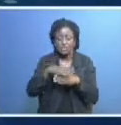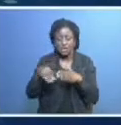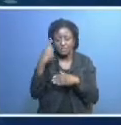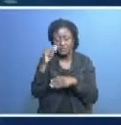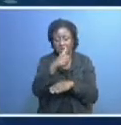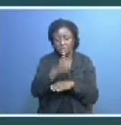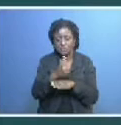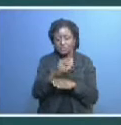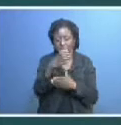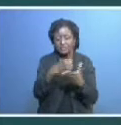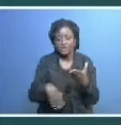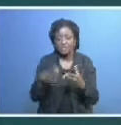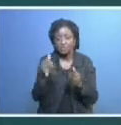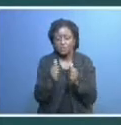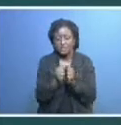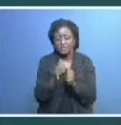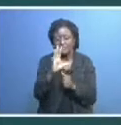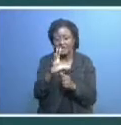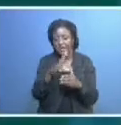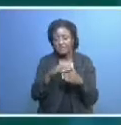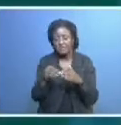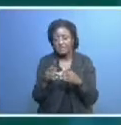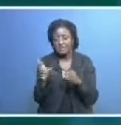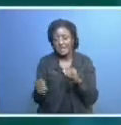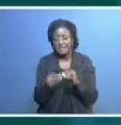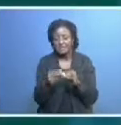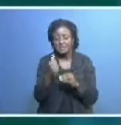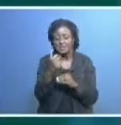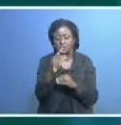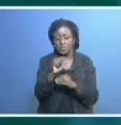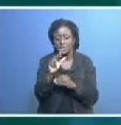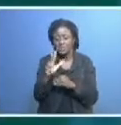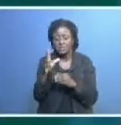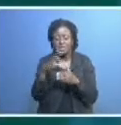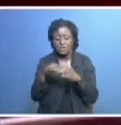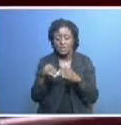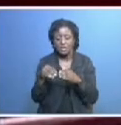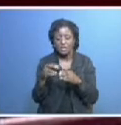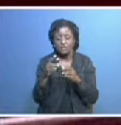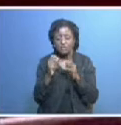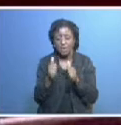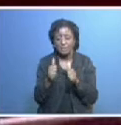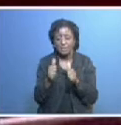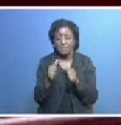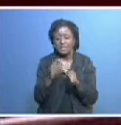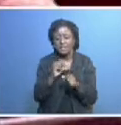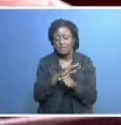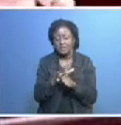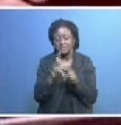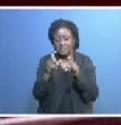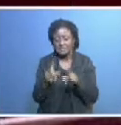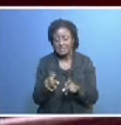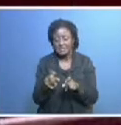$5 surplus. Add in a $23 rapid antigen test, and that's a total of $58. The opposition leader